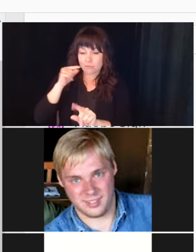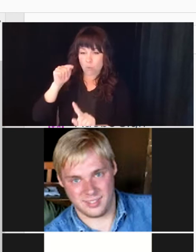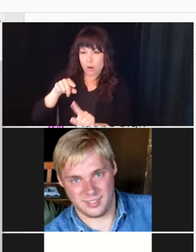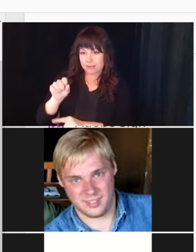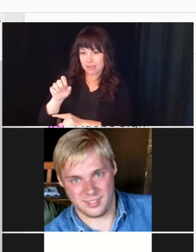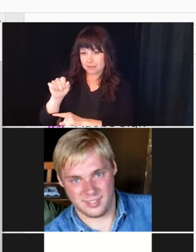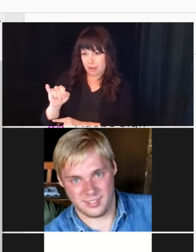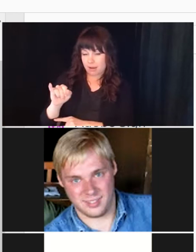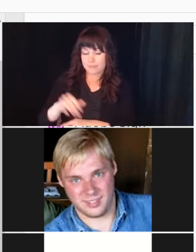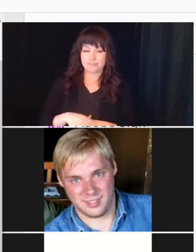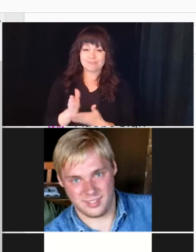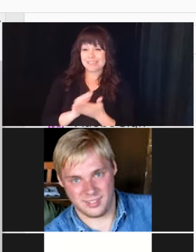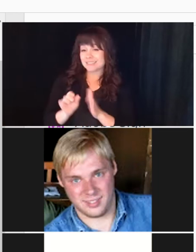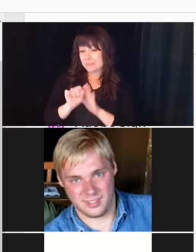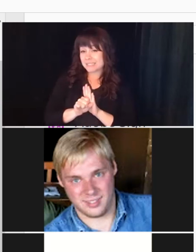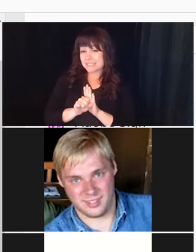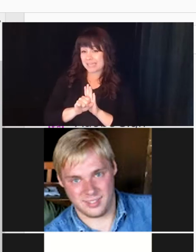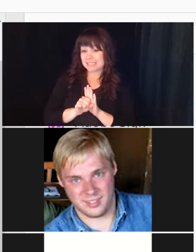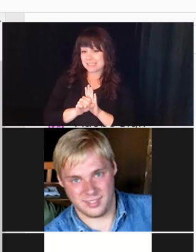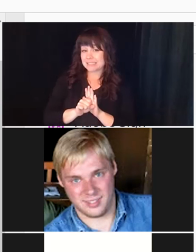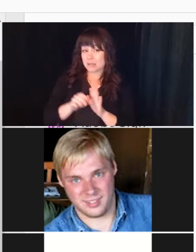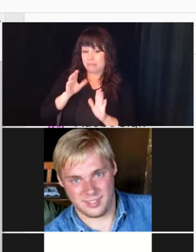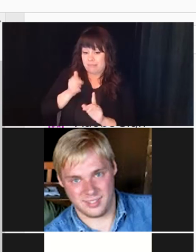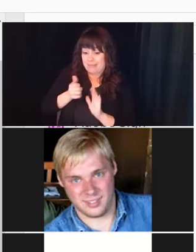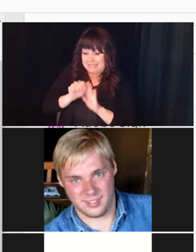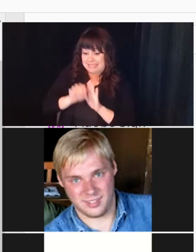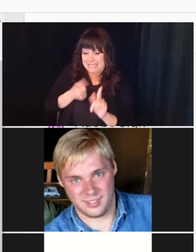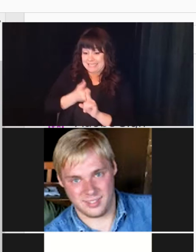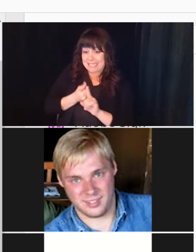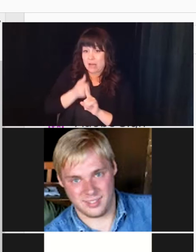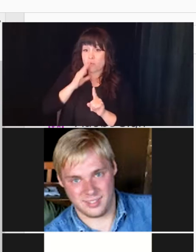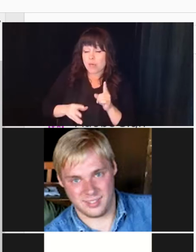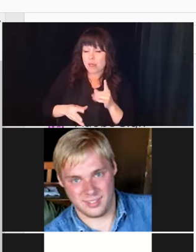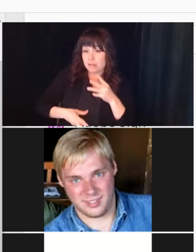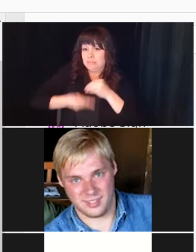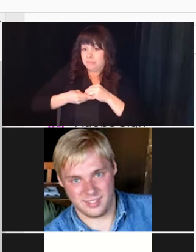the state can supplement the amount of money that the client gets from the federal government.